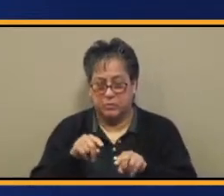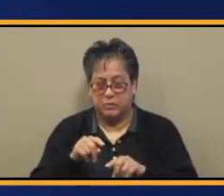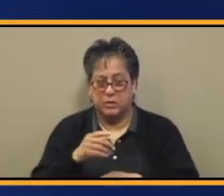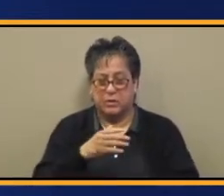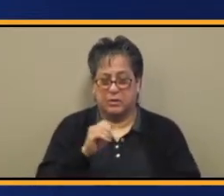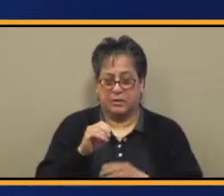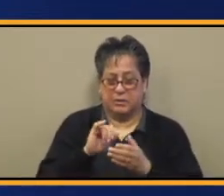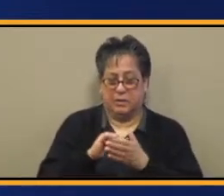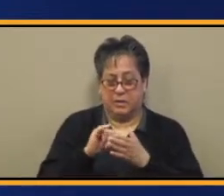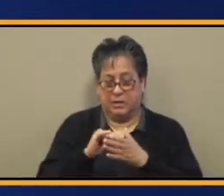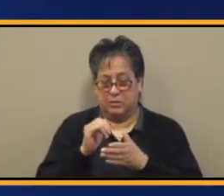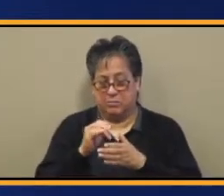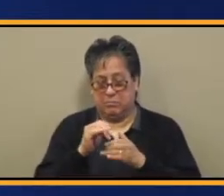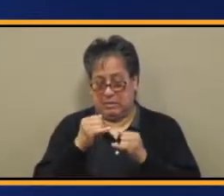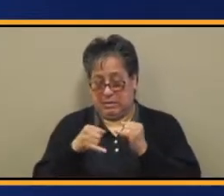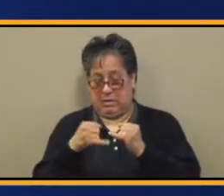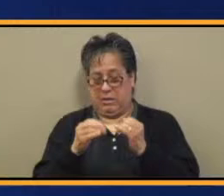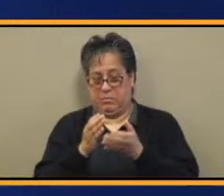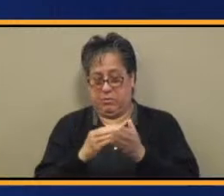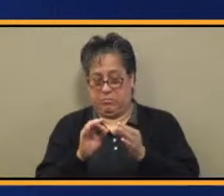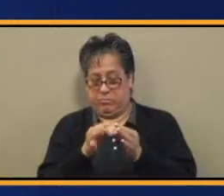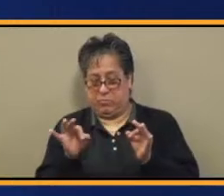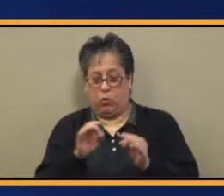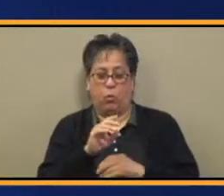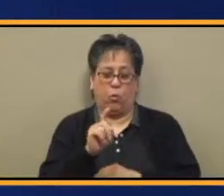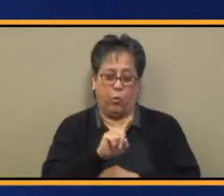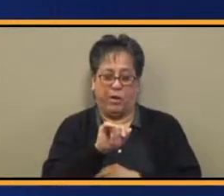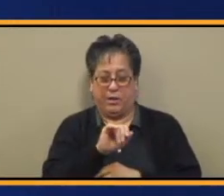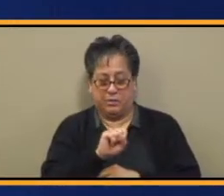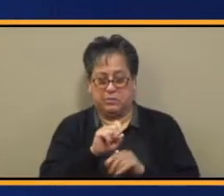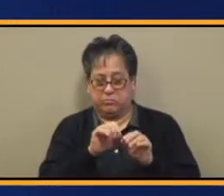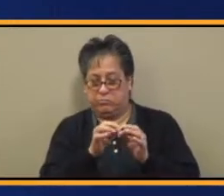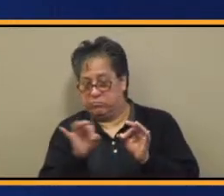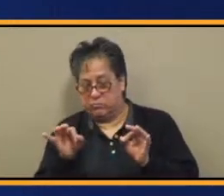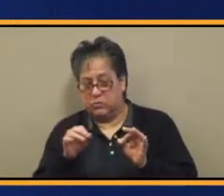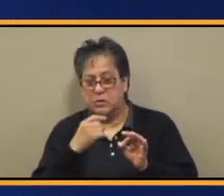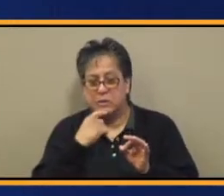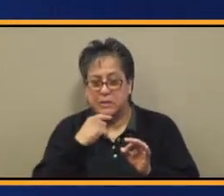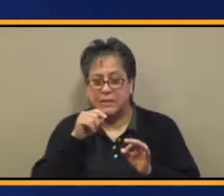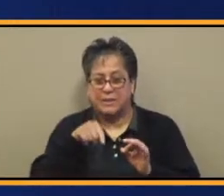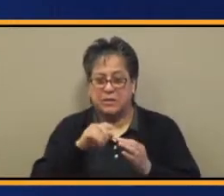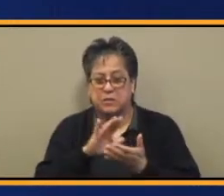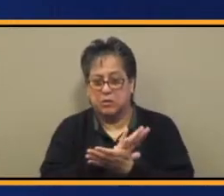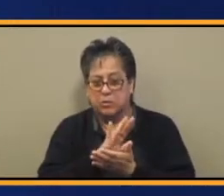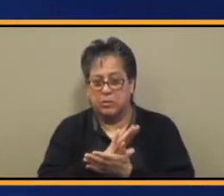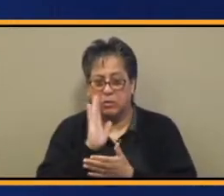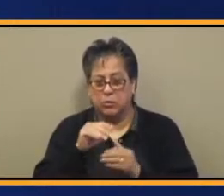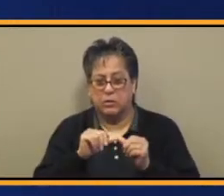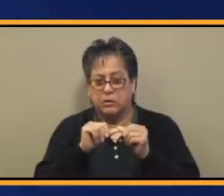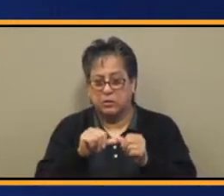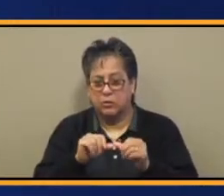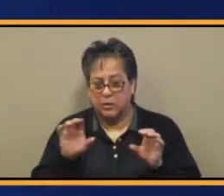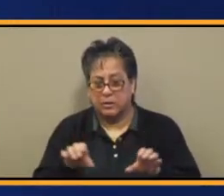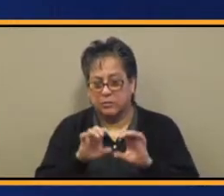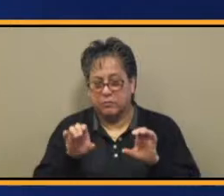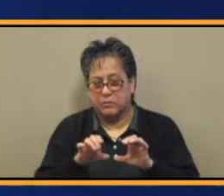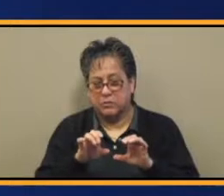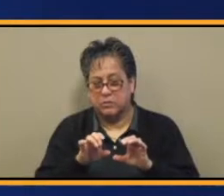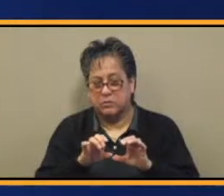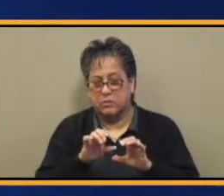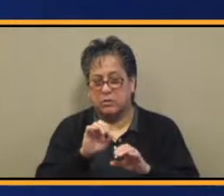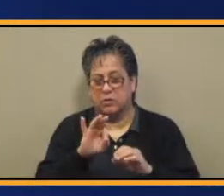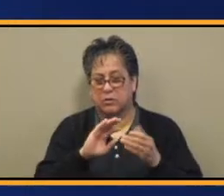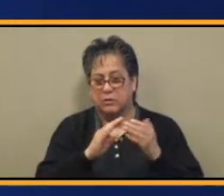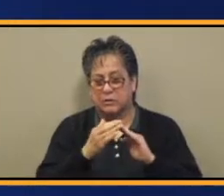that last segment of the whereas in the document states, whereas this document continues the activation of the